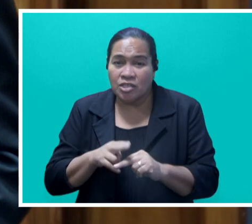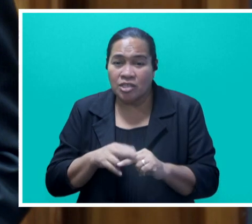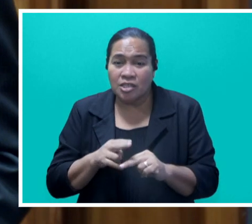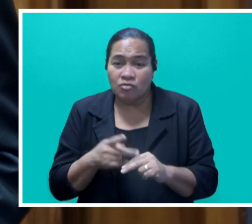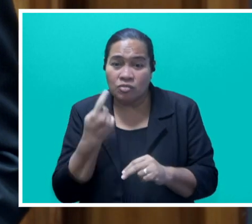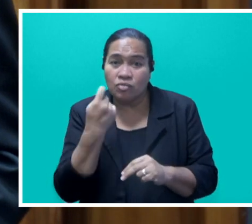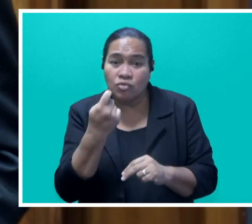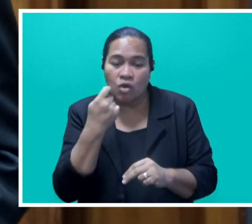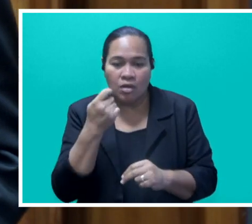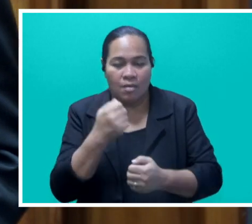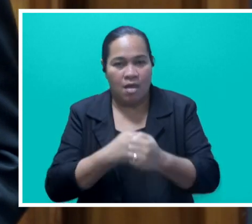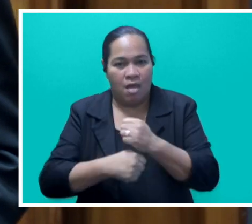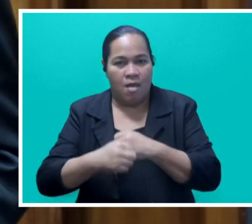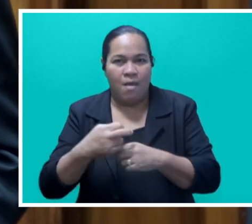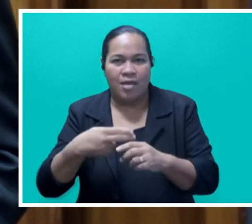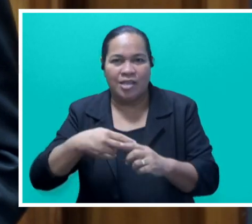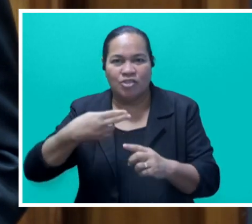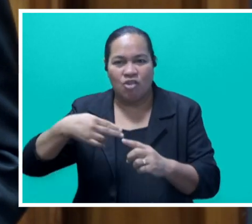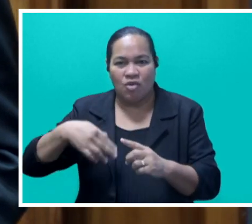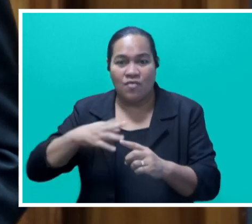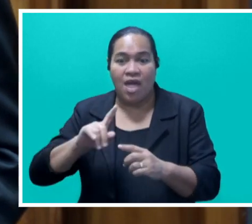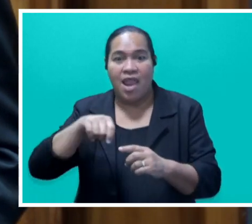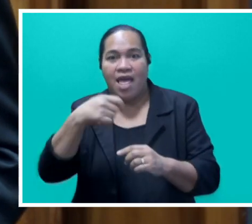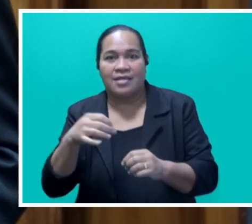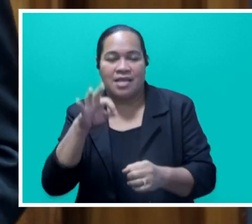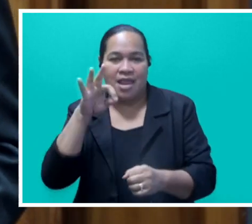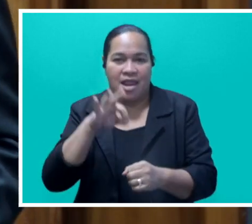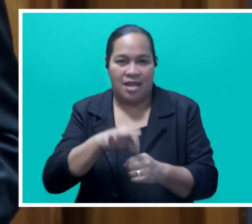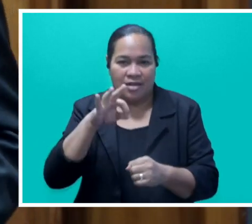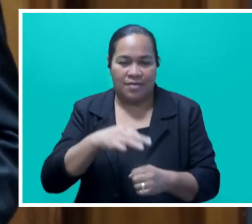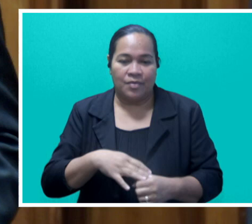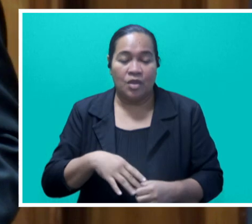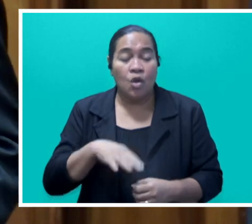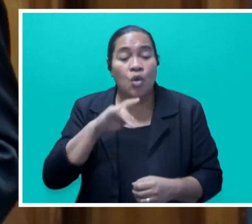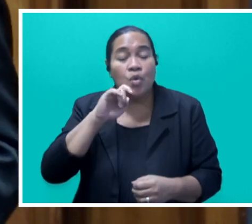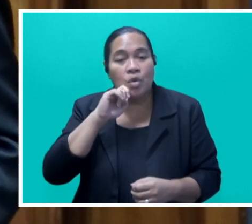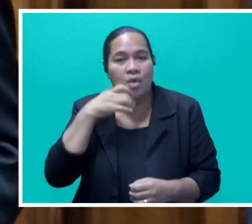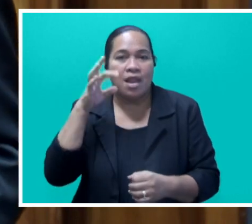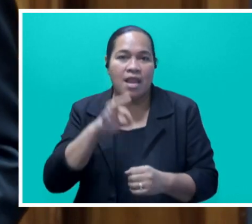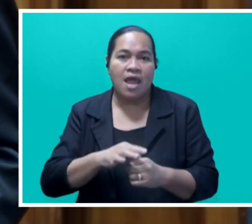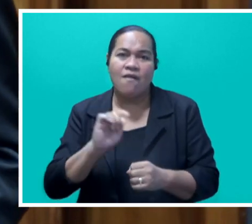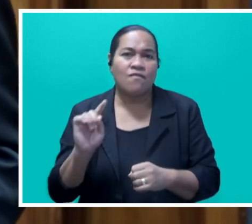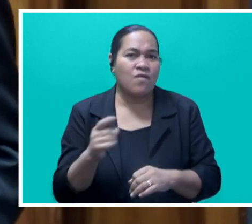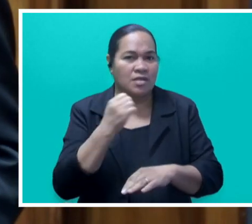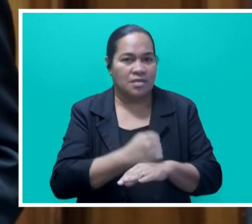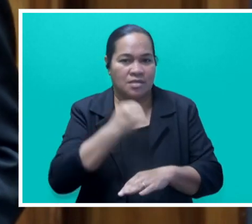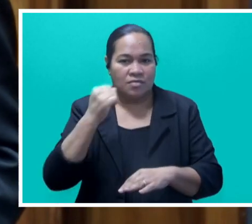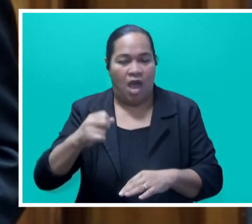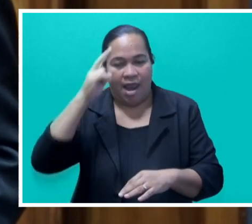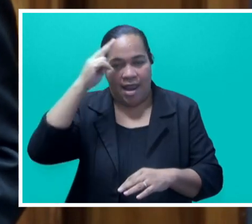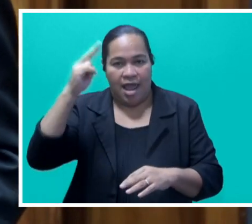from making a historic decision at the next elections. We will be electing the first government of national